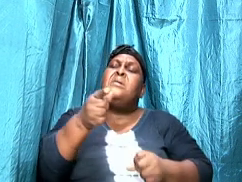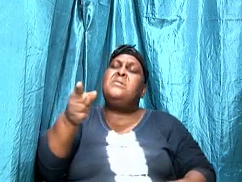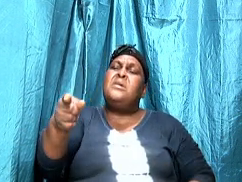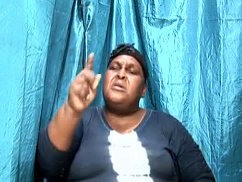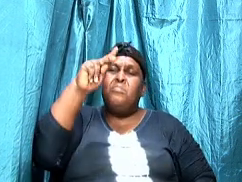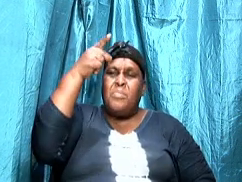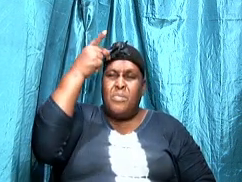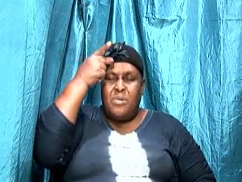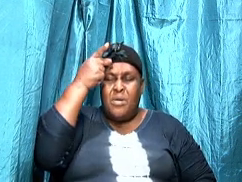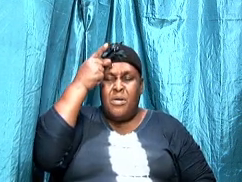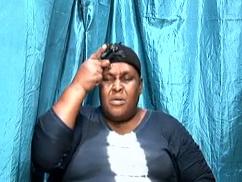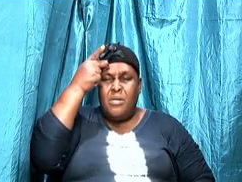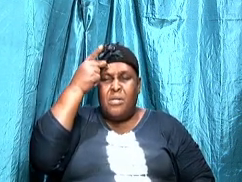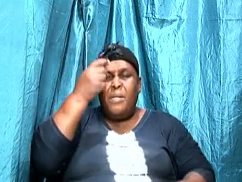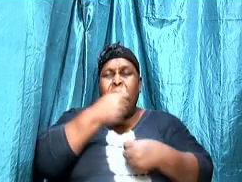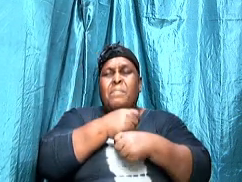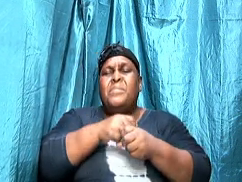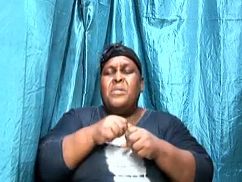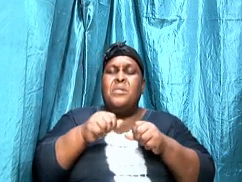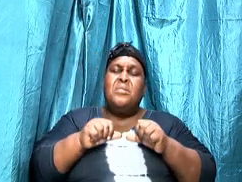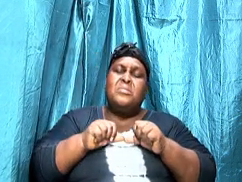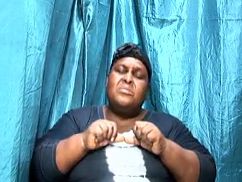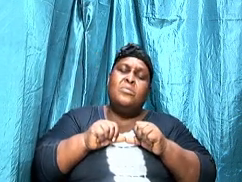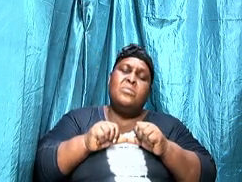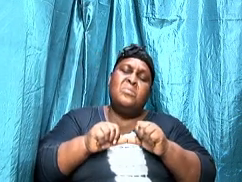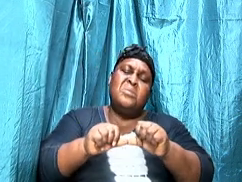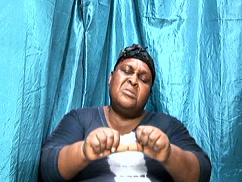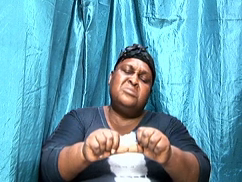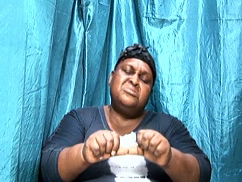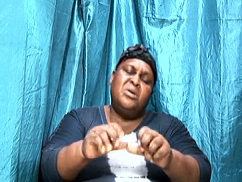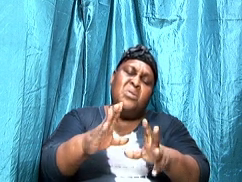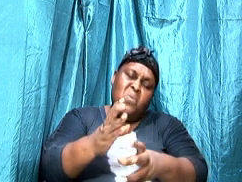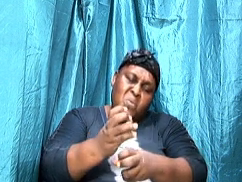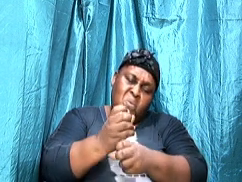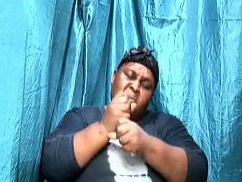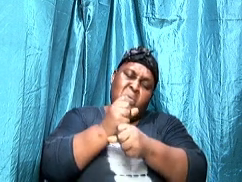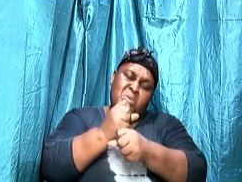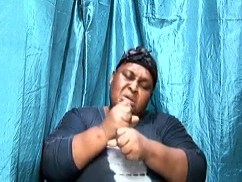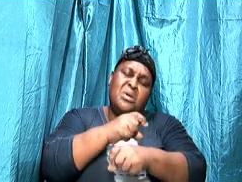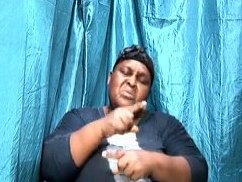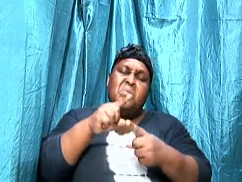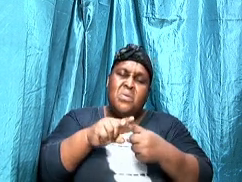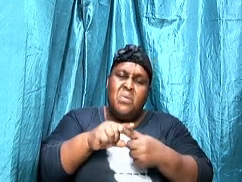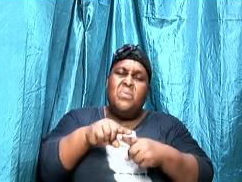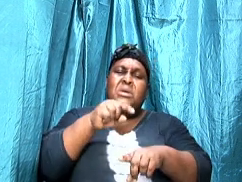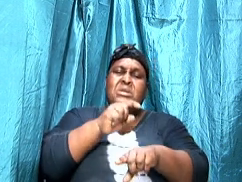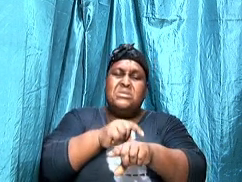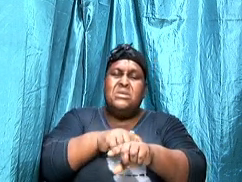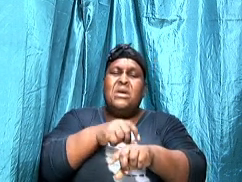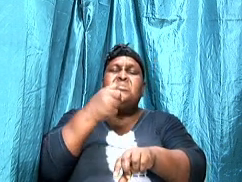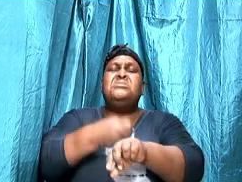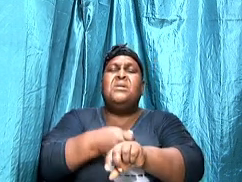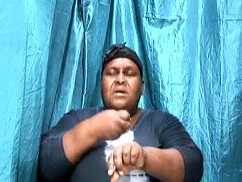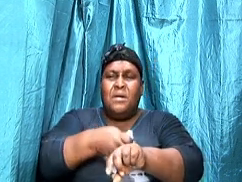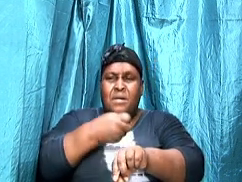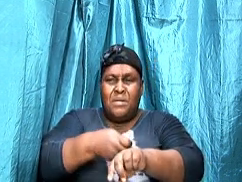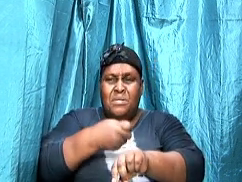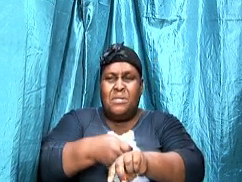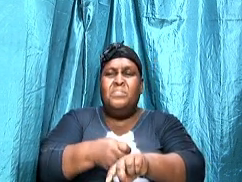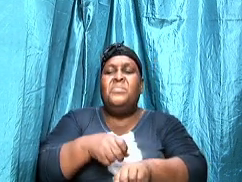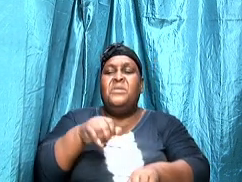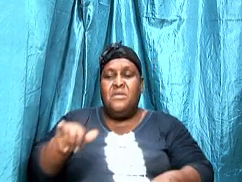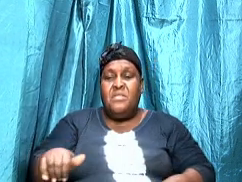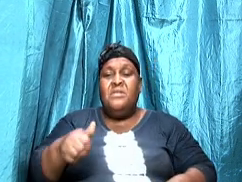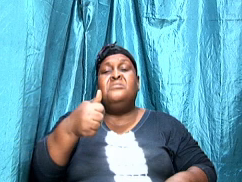have endurance, or, you know, to be, to hold on in when times get rough. And then that in